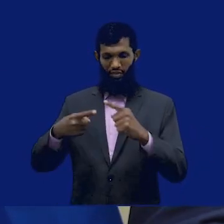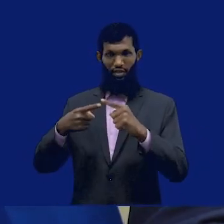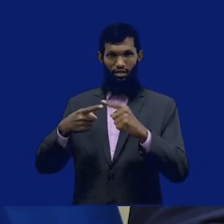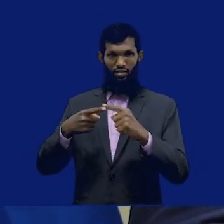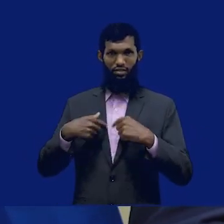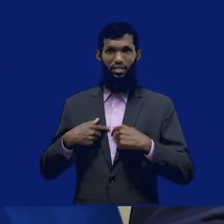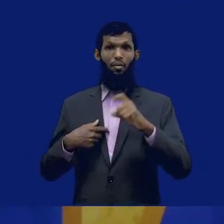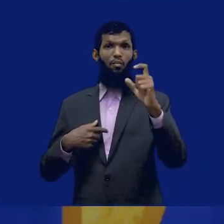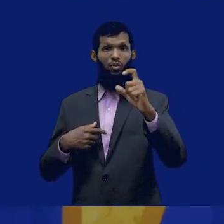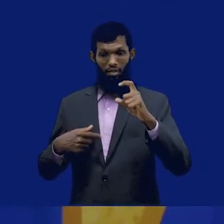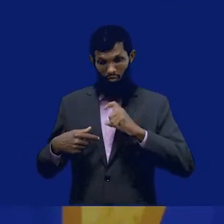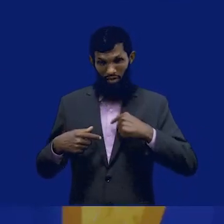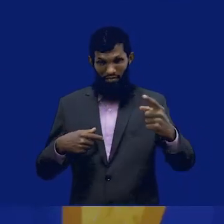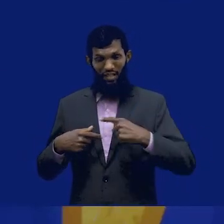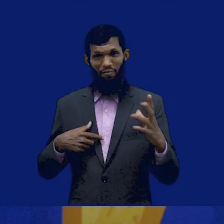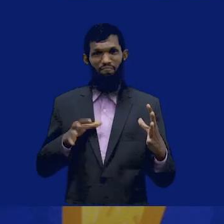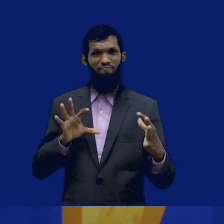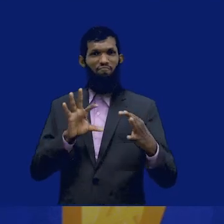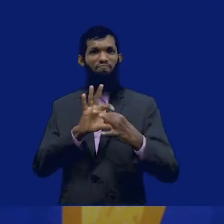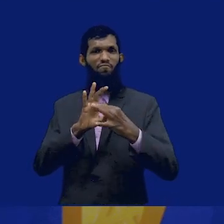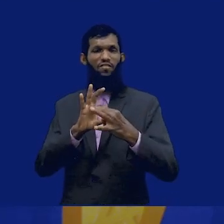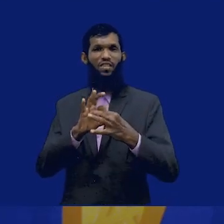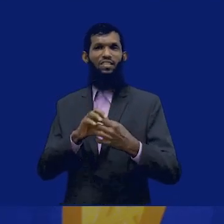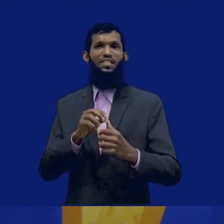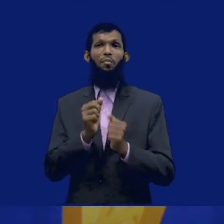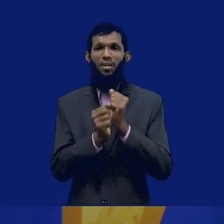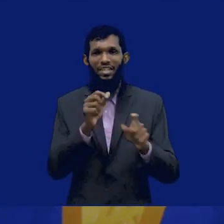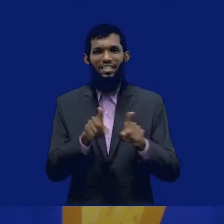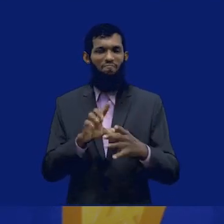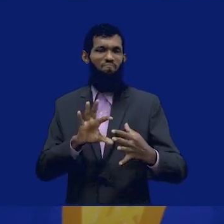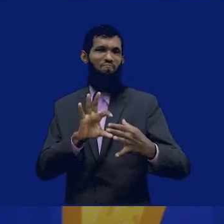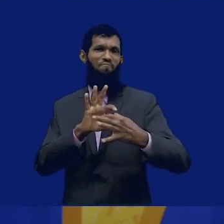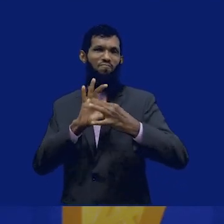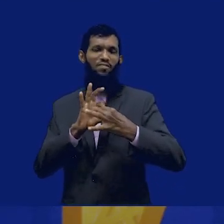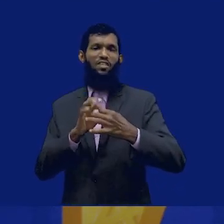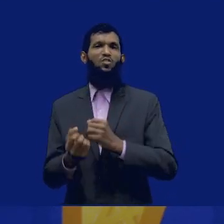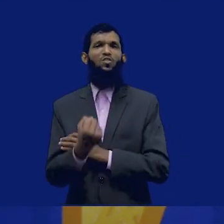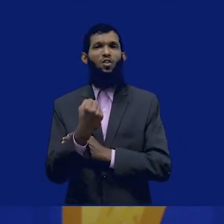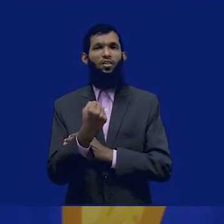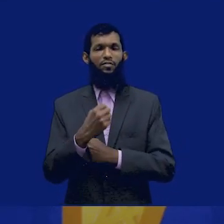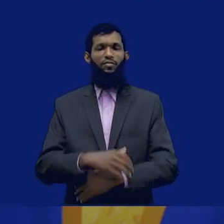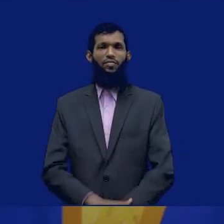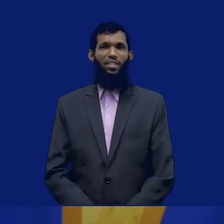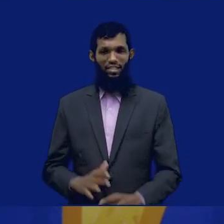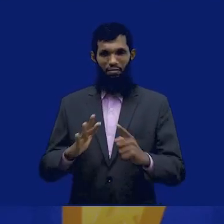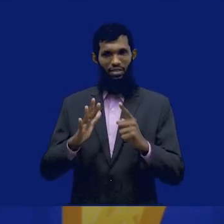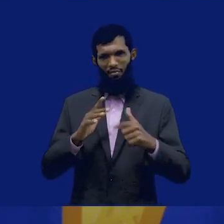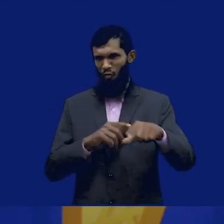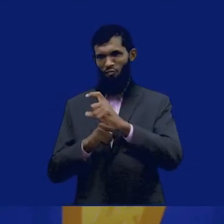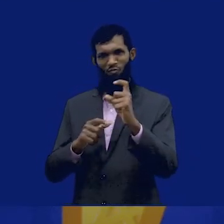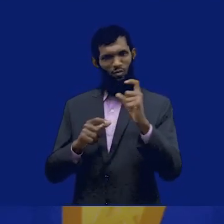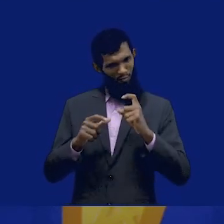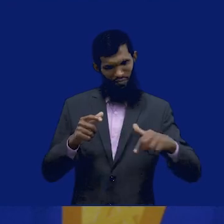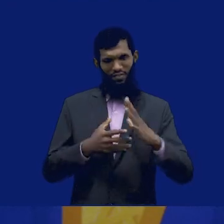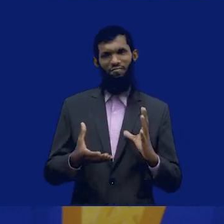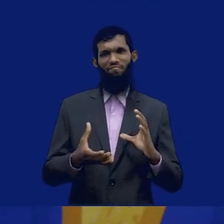strengthens the bonds of brotherhood and Islamic personality in the Muslim community. Allah subhanahu wa